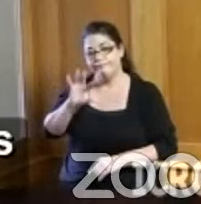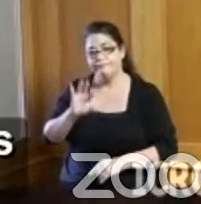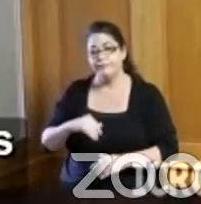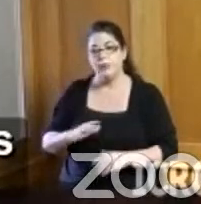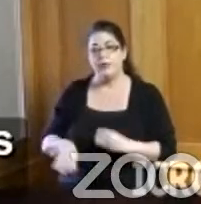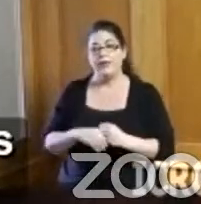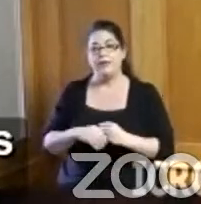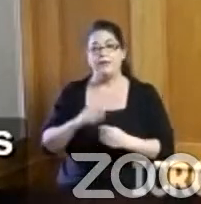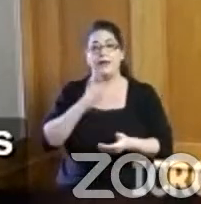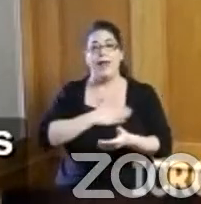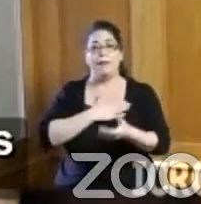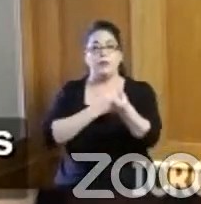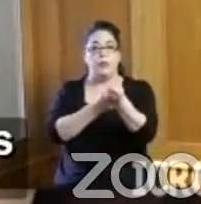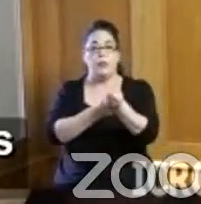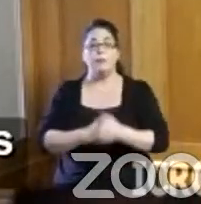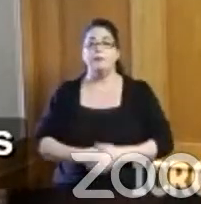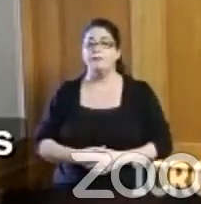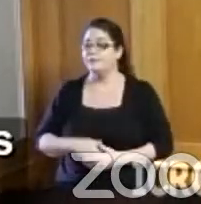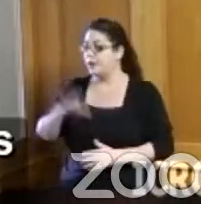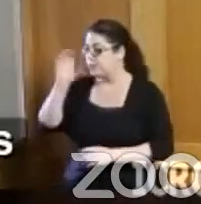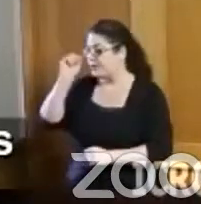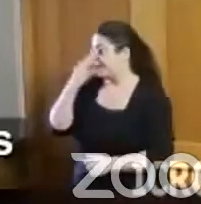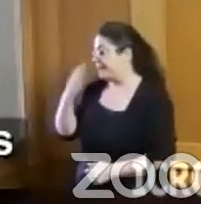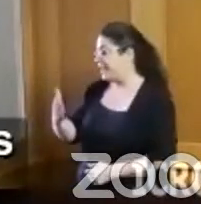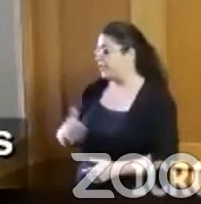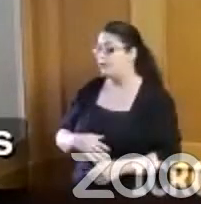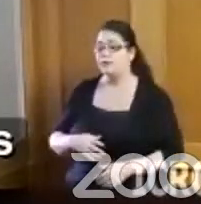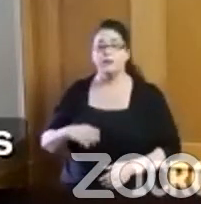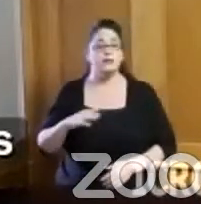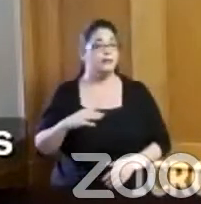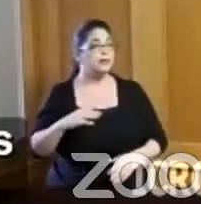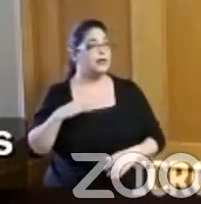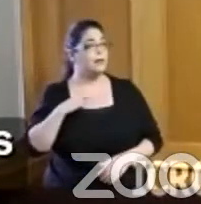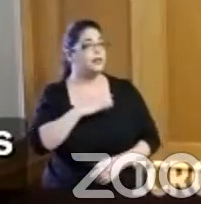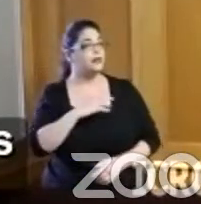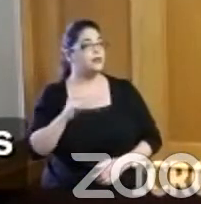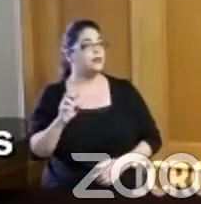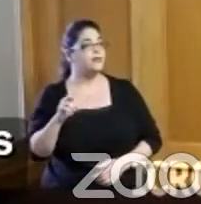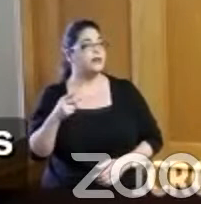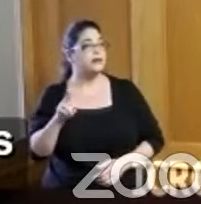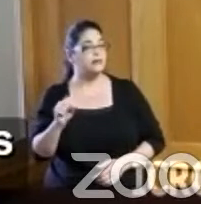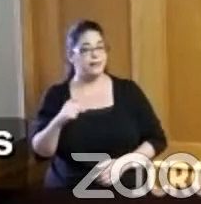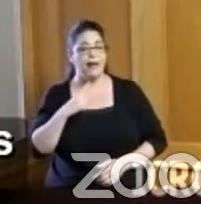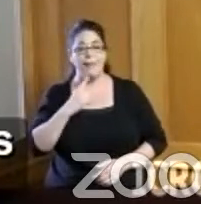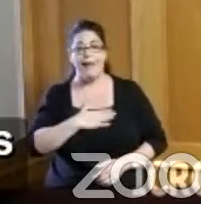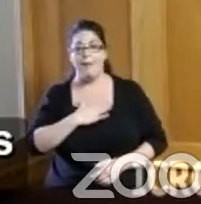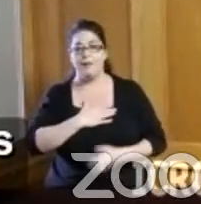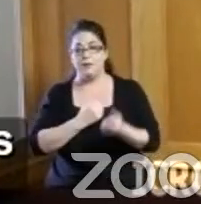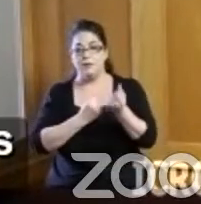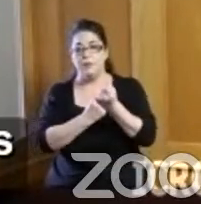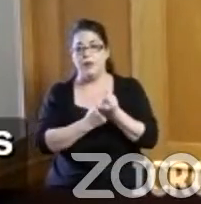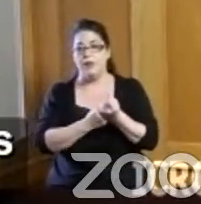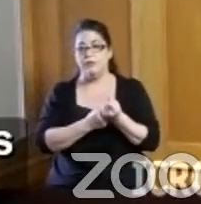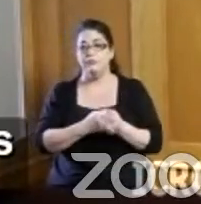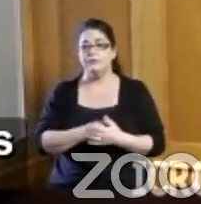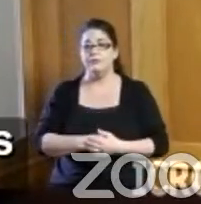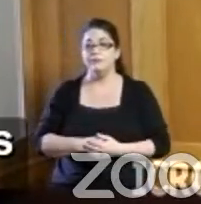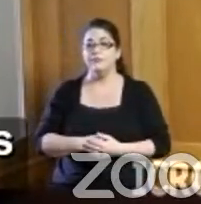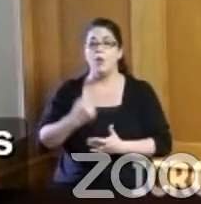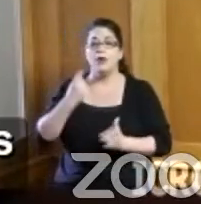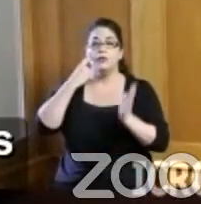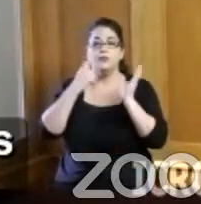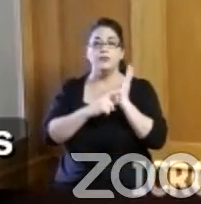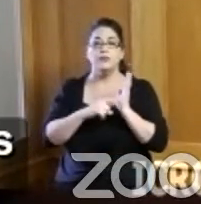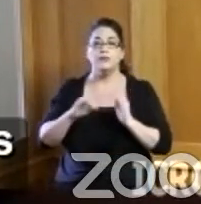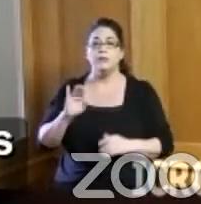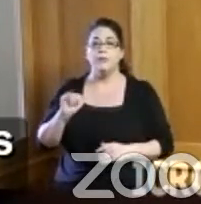happy to support this. Thank you. Yeah, I'm also happy to support this. I'm excited about the new appointment. I also do want to recognize